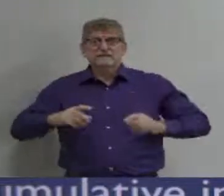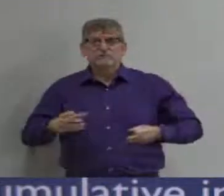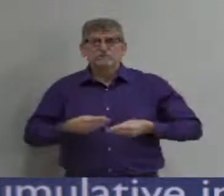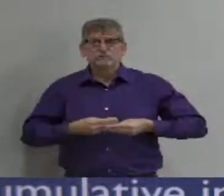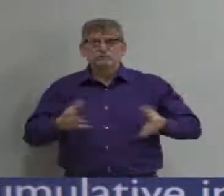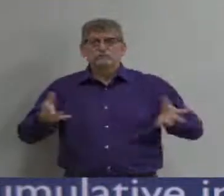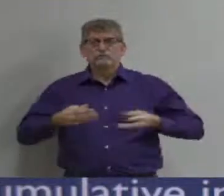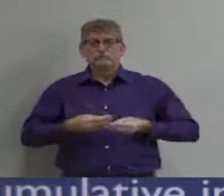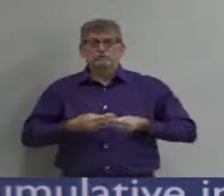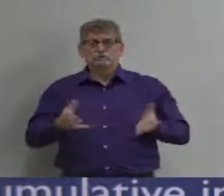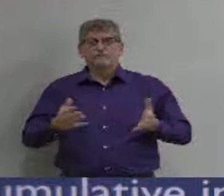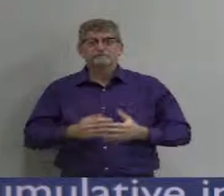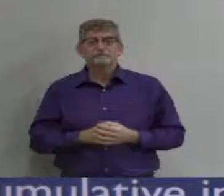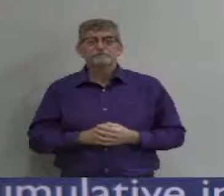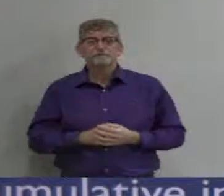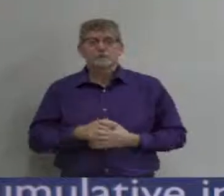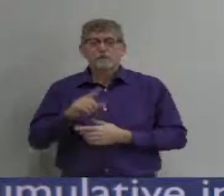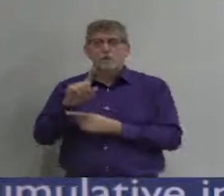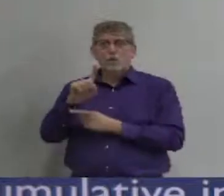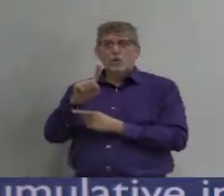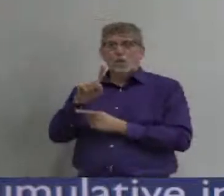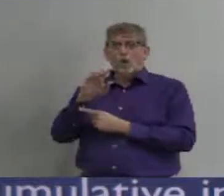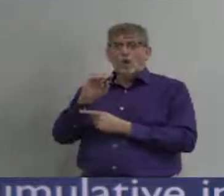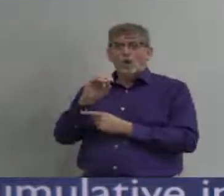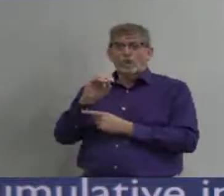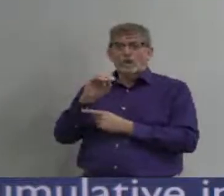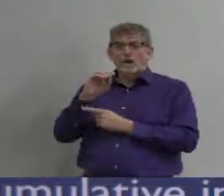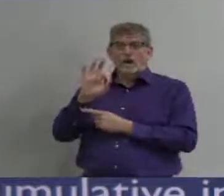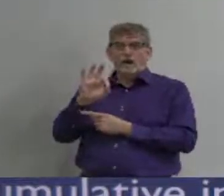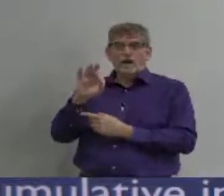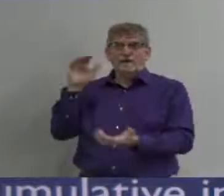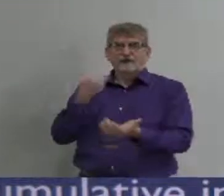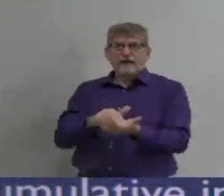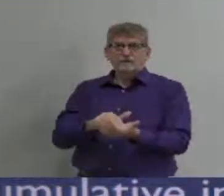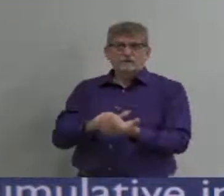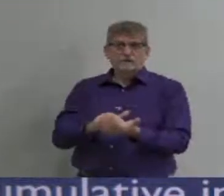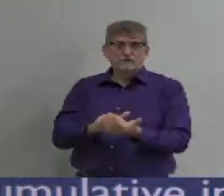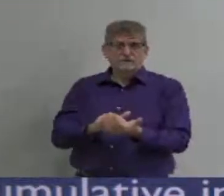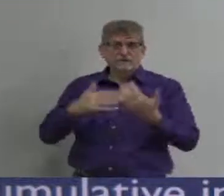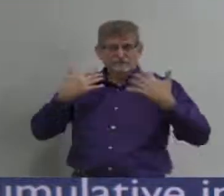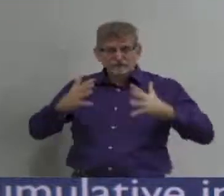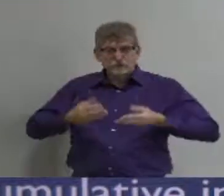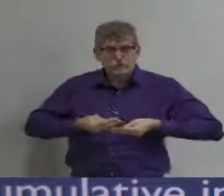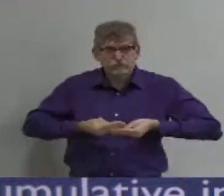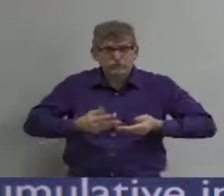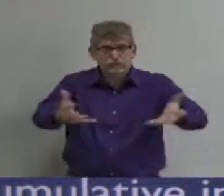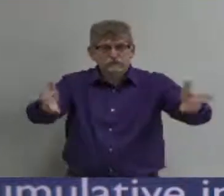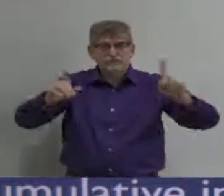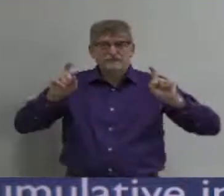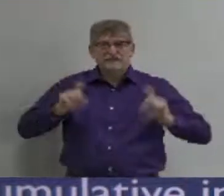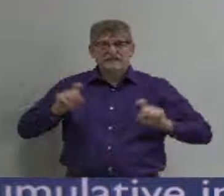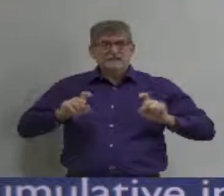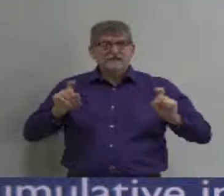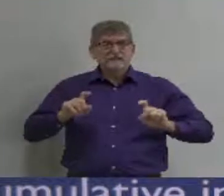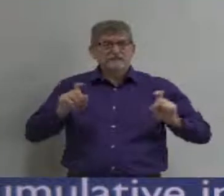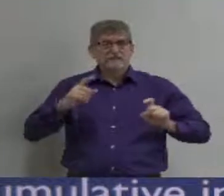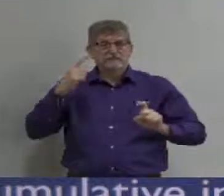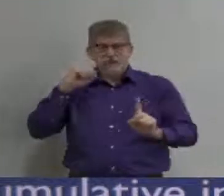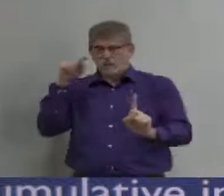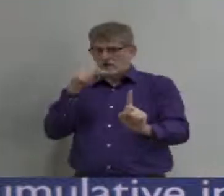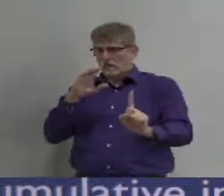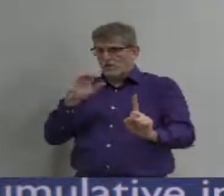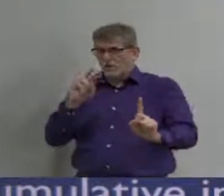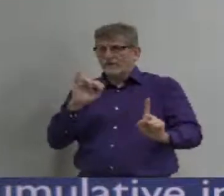Nearly 109,000 individuals in Tippecanoe County have been tested for COVID-19, 1,700 of them in the last 7